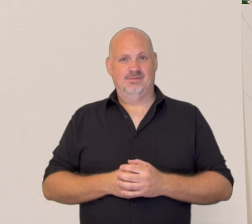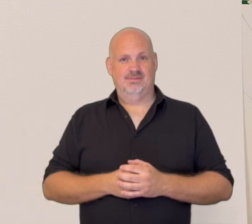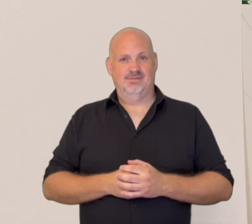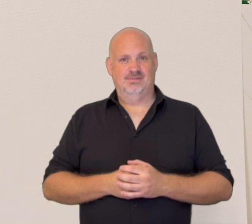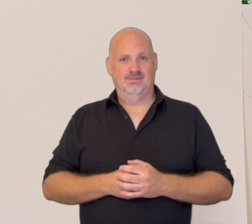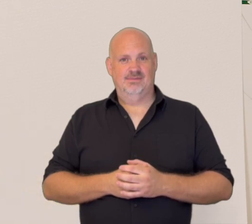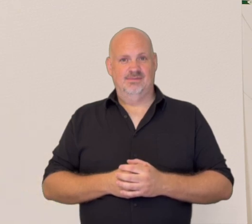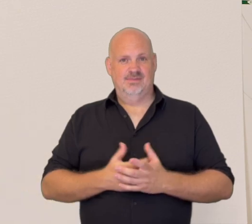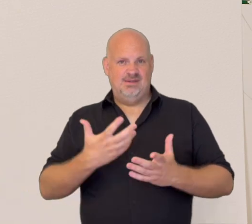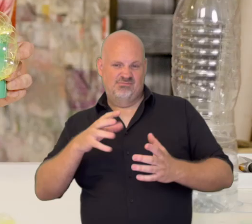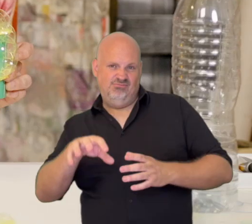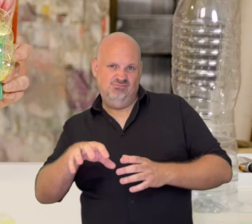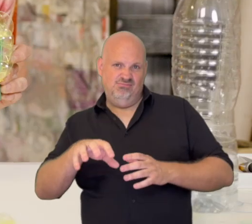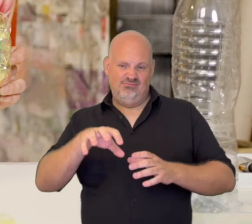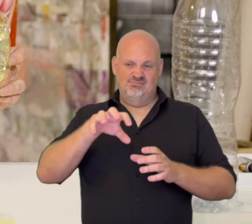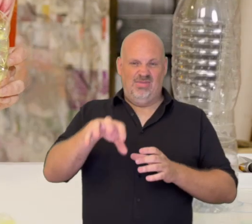Maybe let some land there.